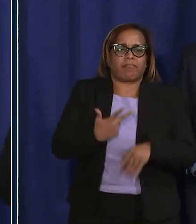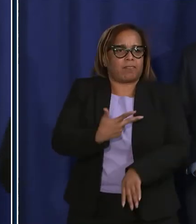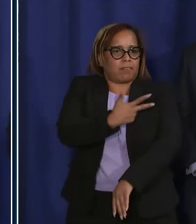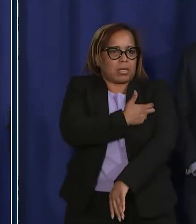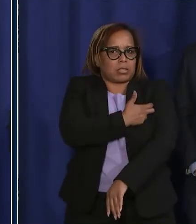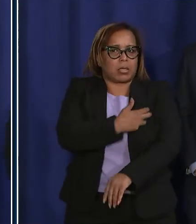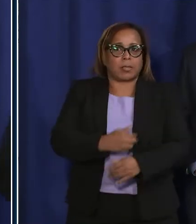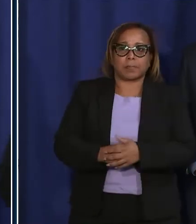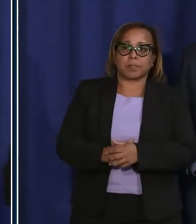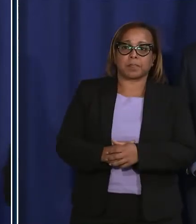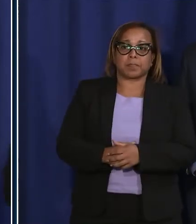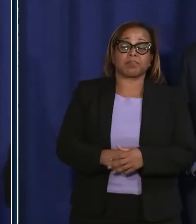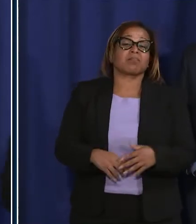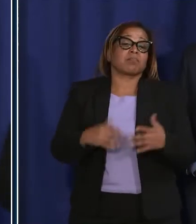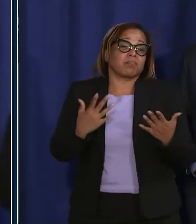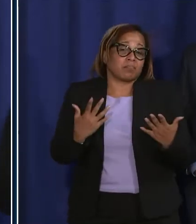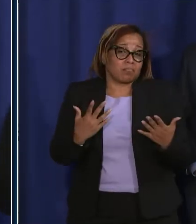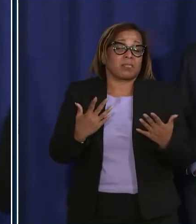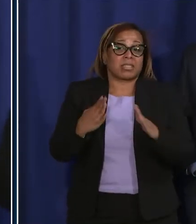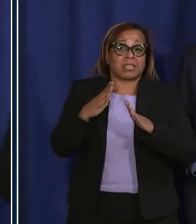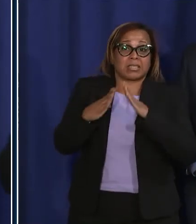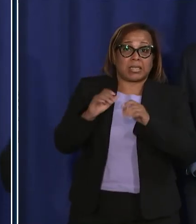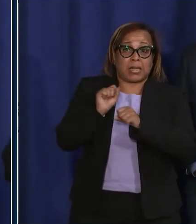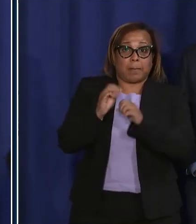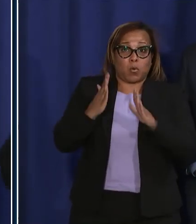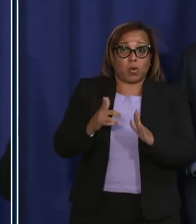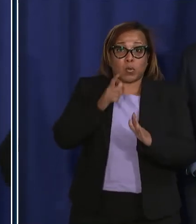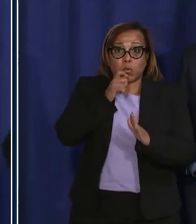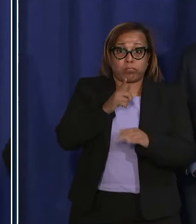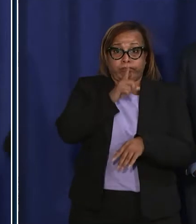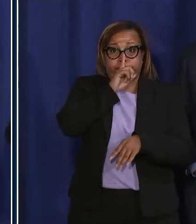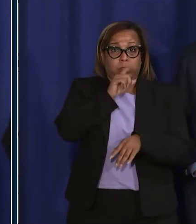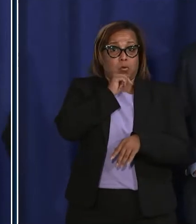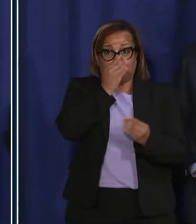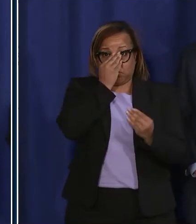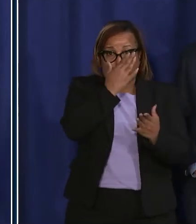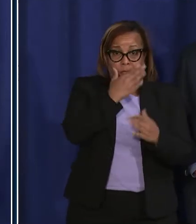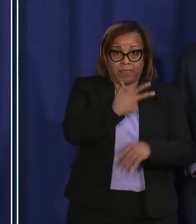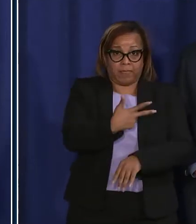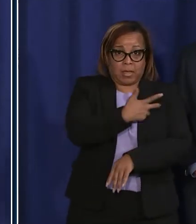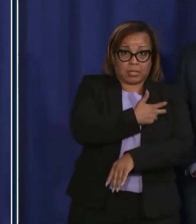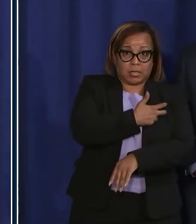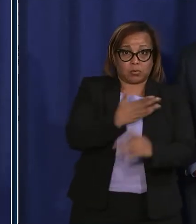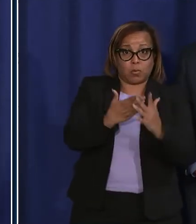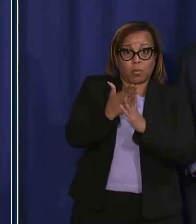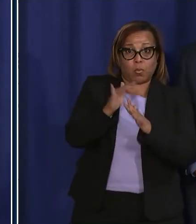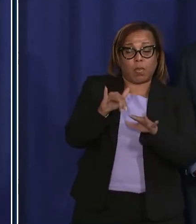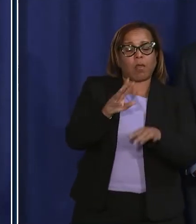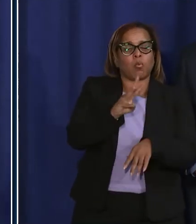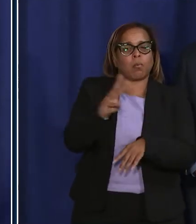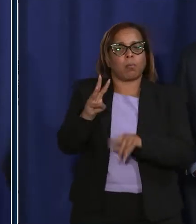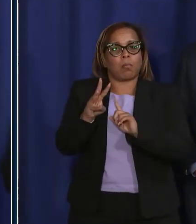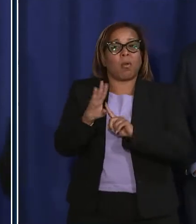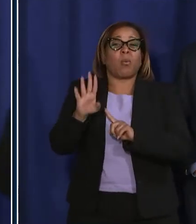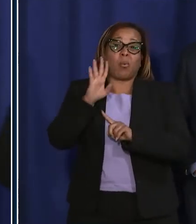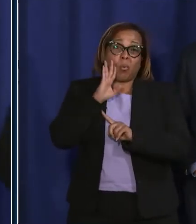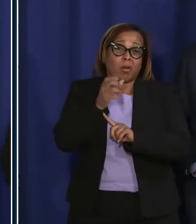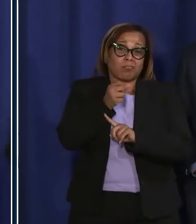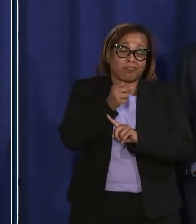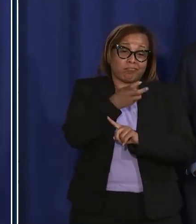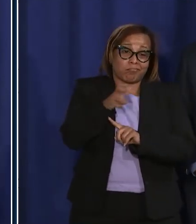vaccinated. That's why city employees who fail to report their vaccination status through the portal will be placed on